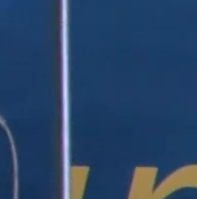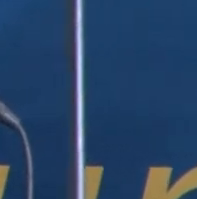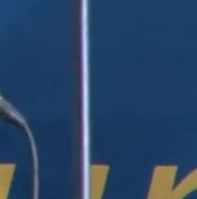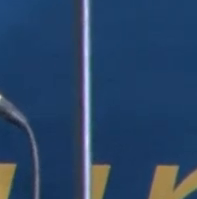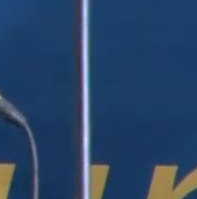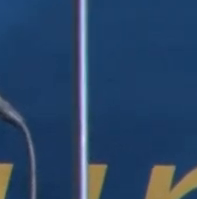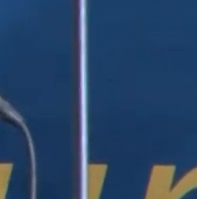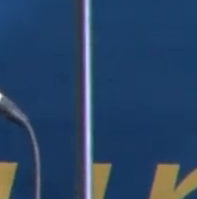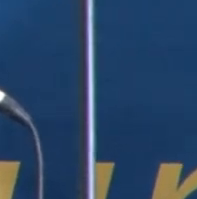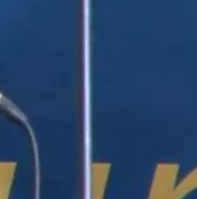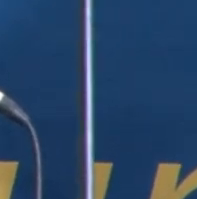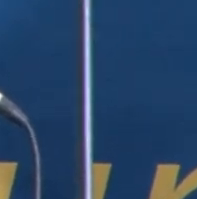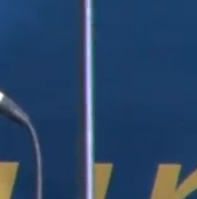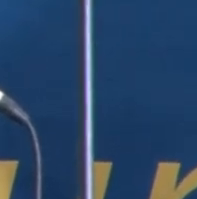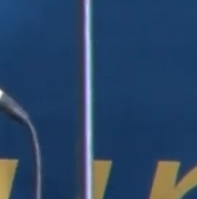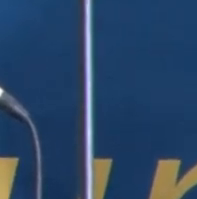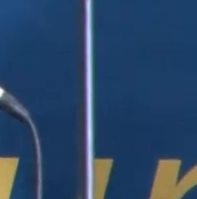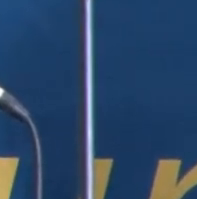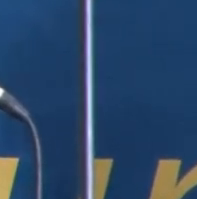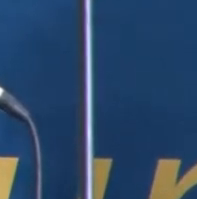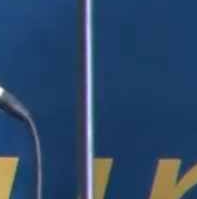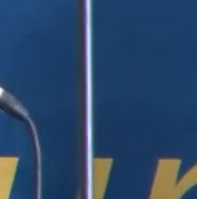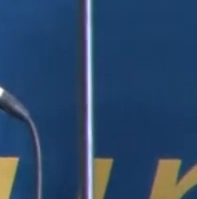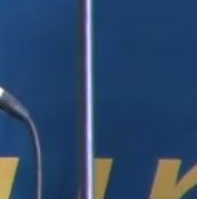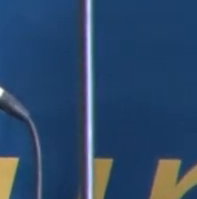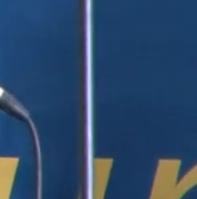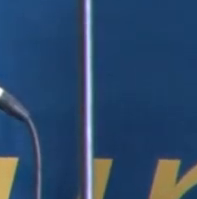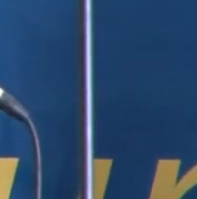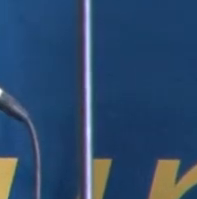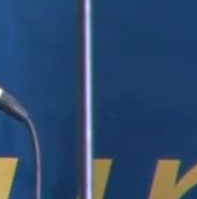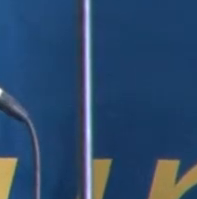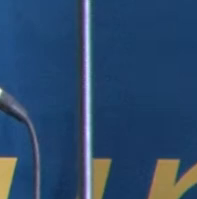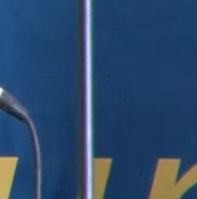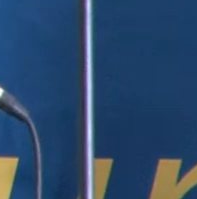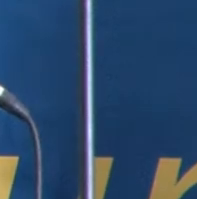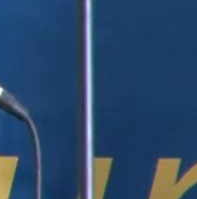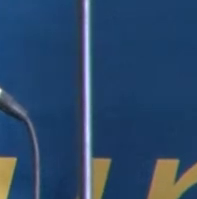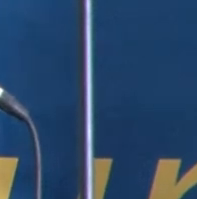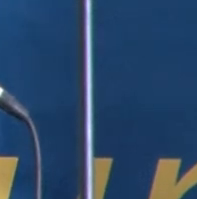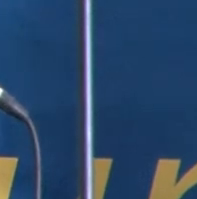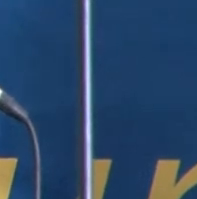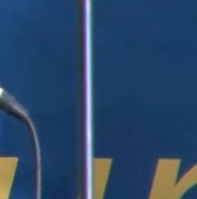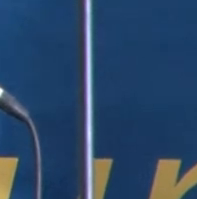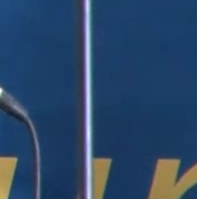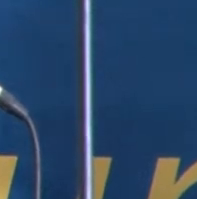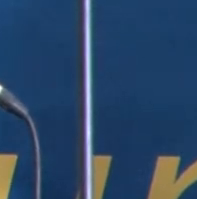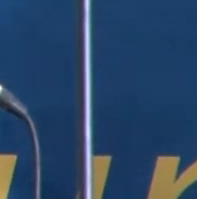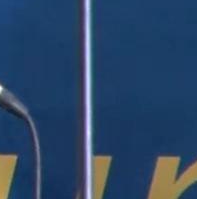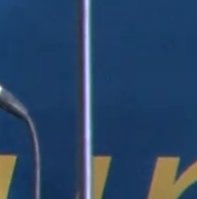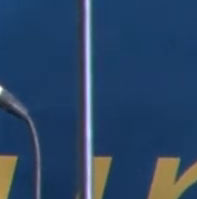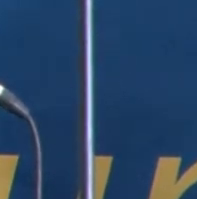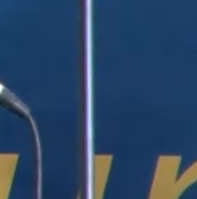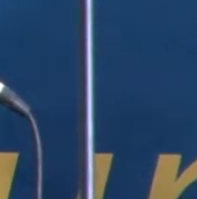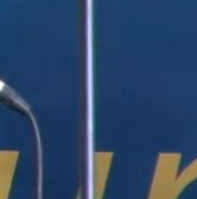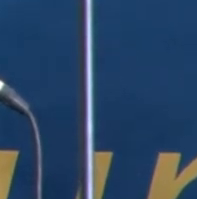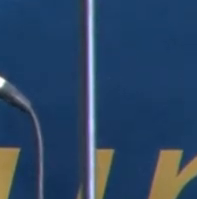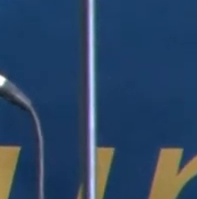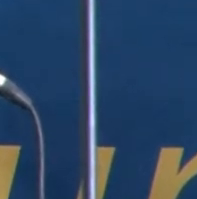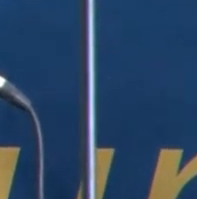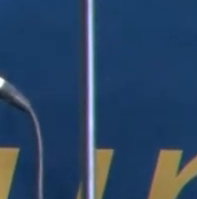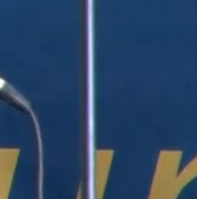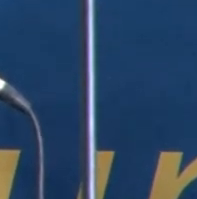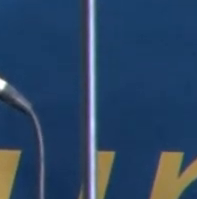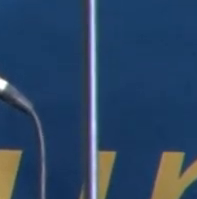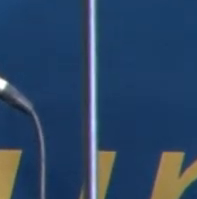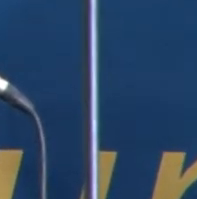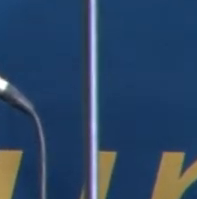Honorable members, let me take this opportunity to welcome the